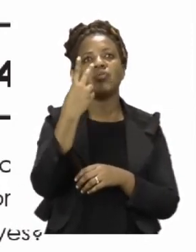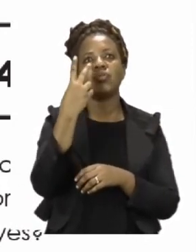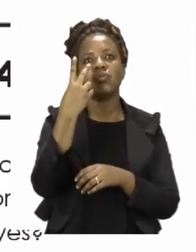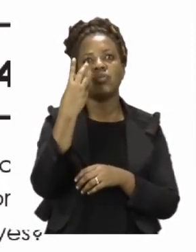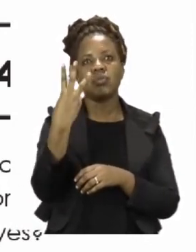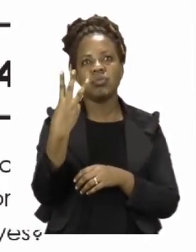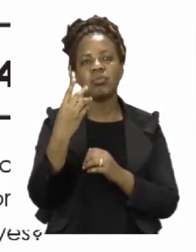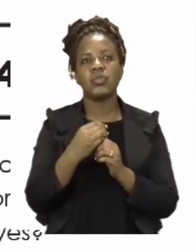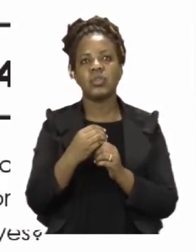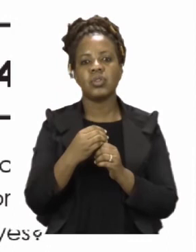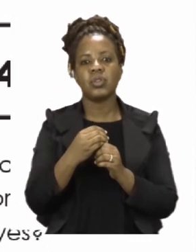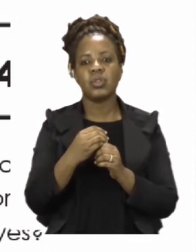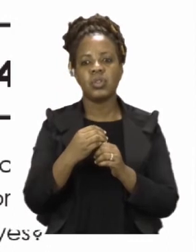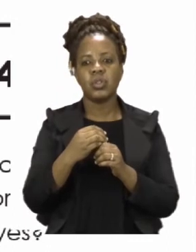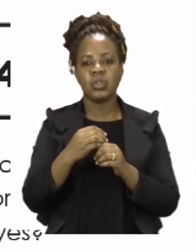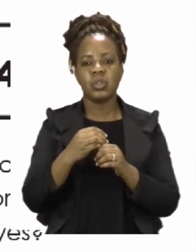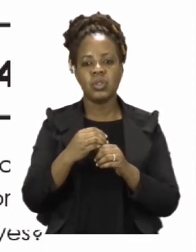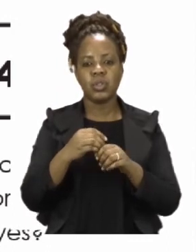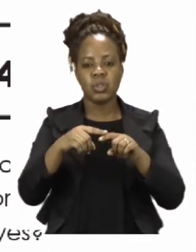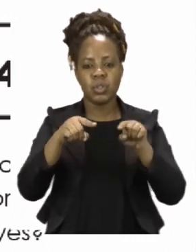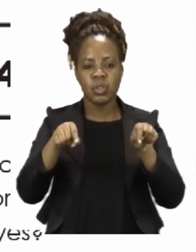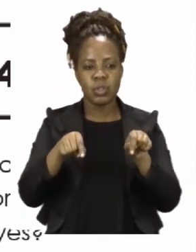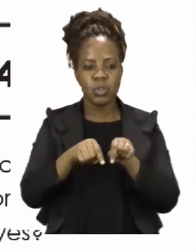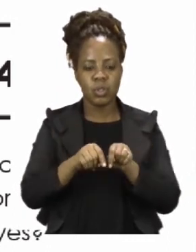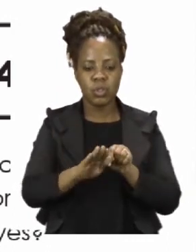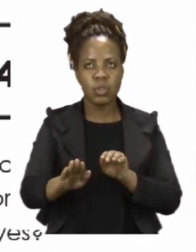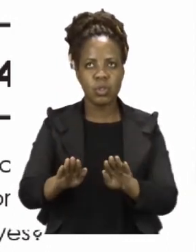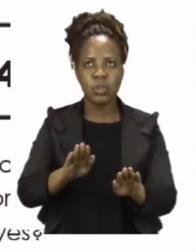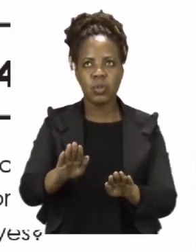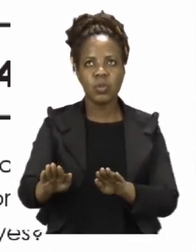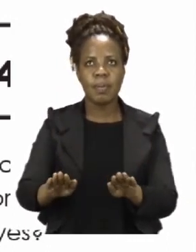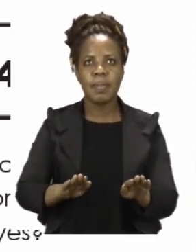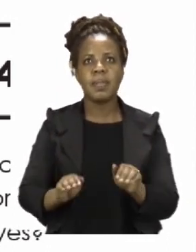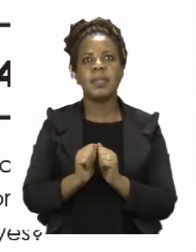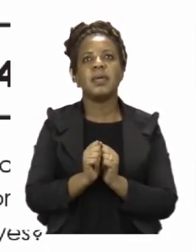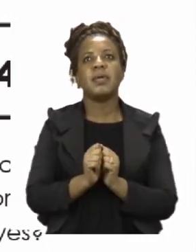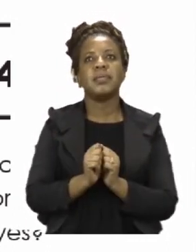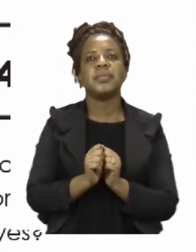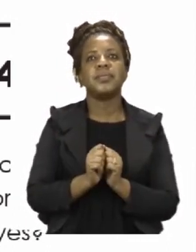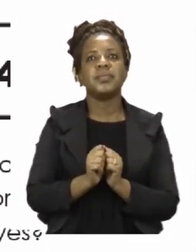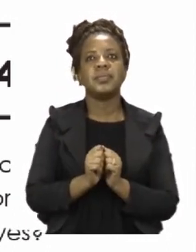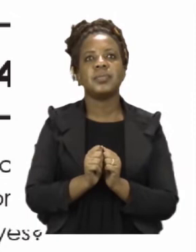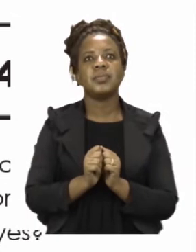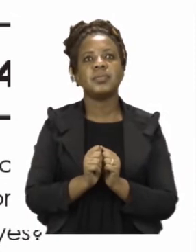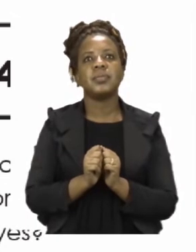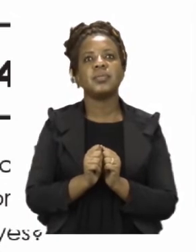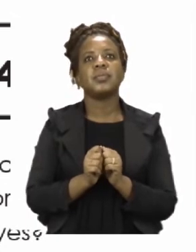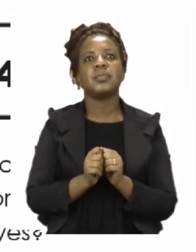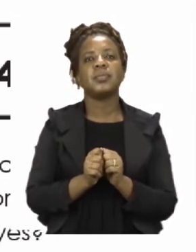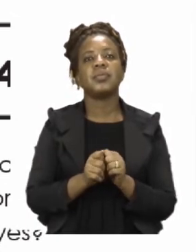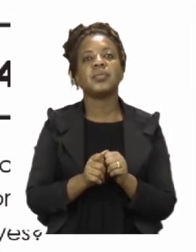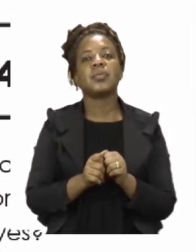13. On page 13, we are talking about problem solving. And this